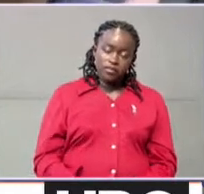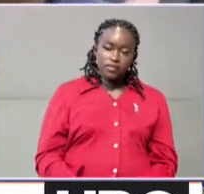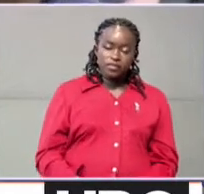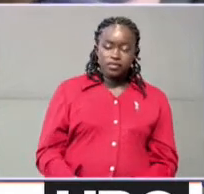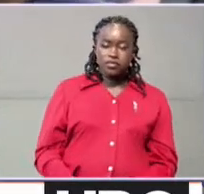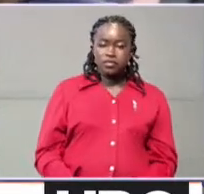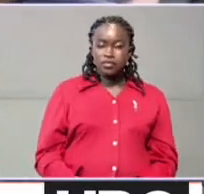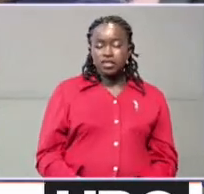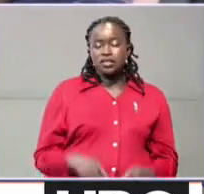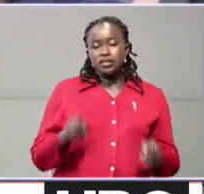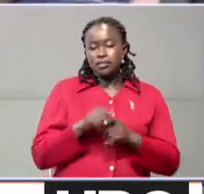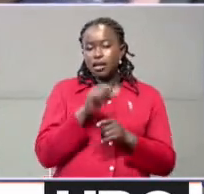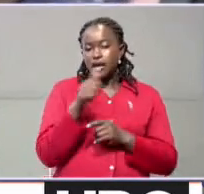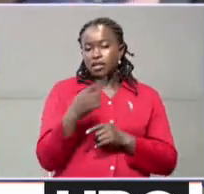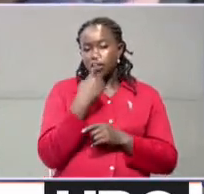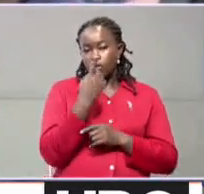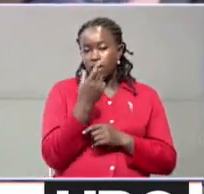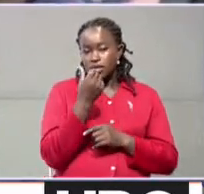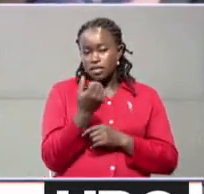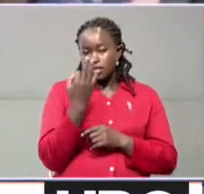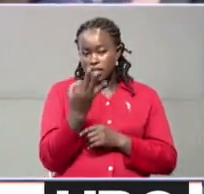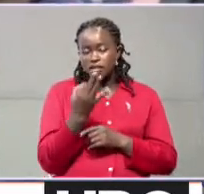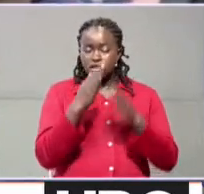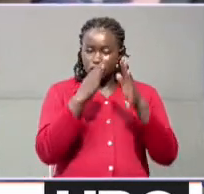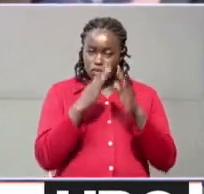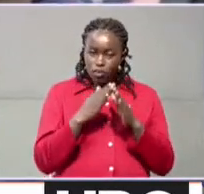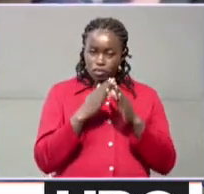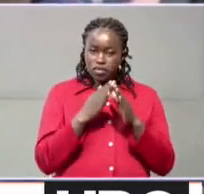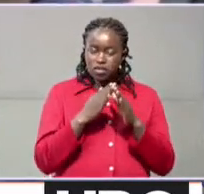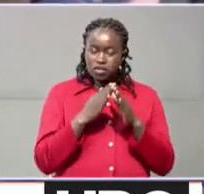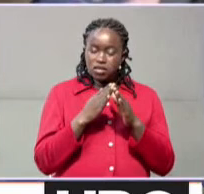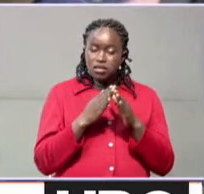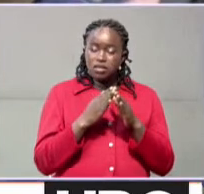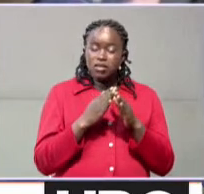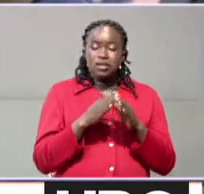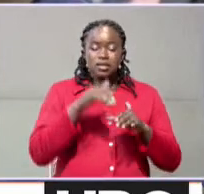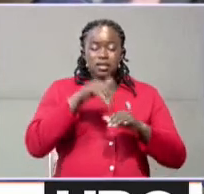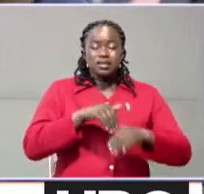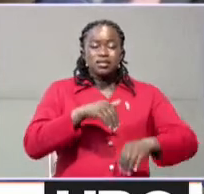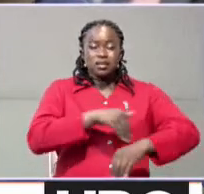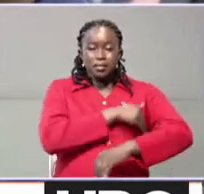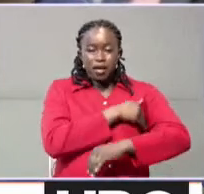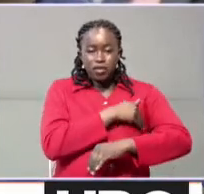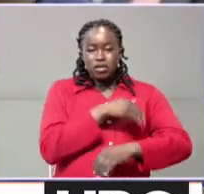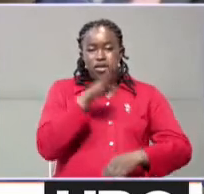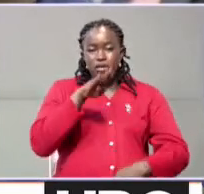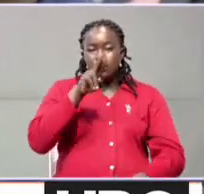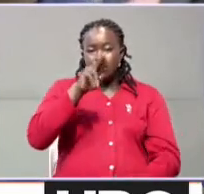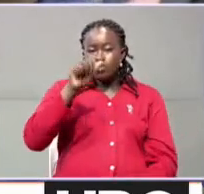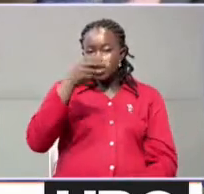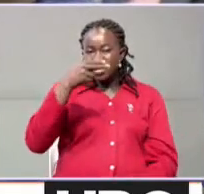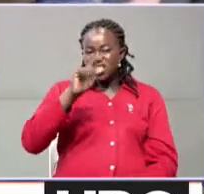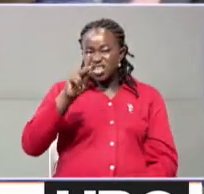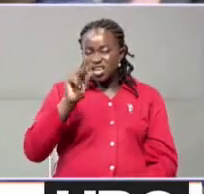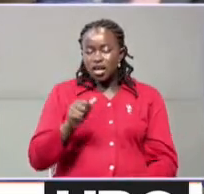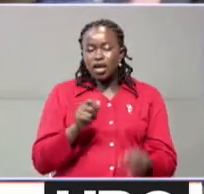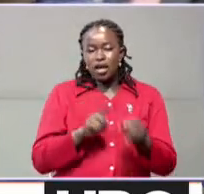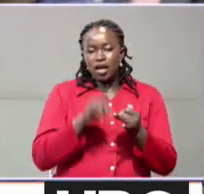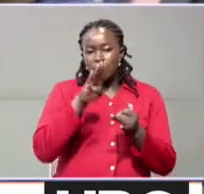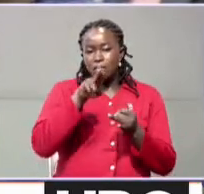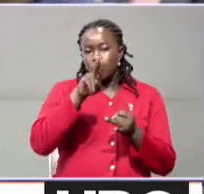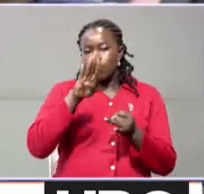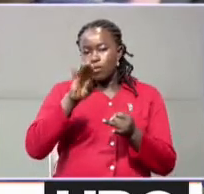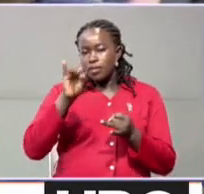another 163 households across the south counties of shika bovita